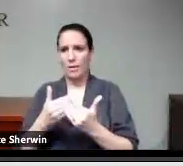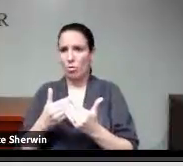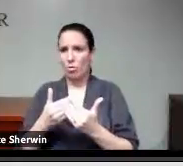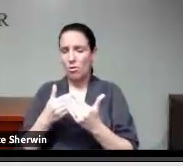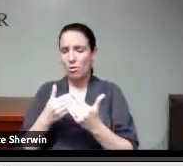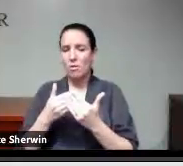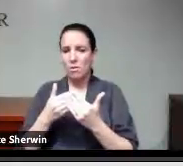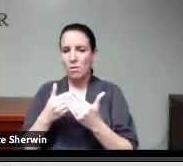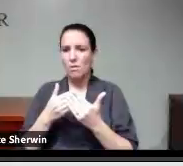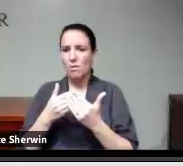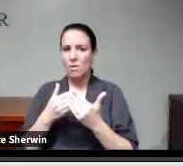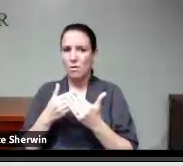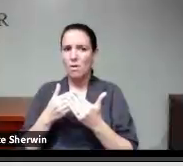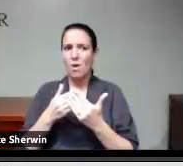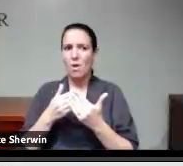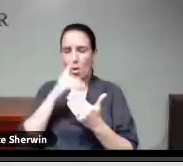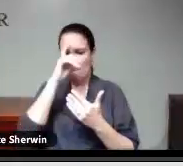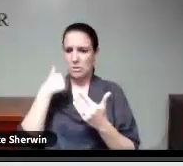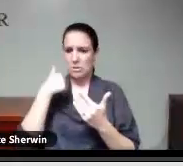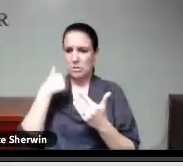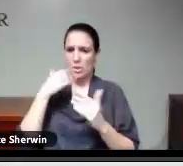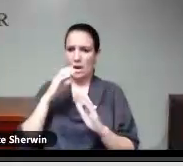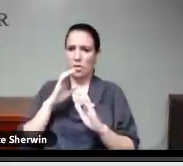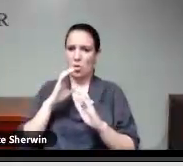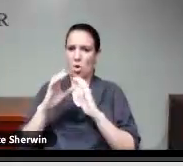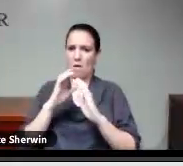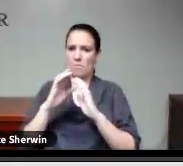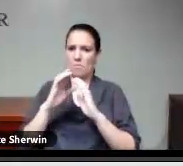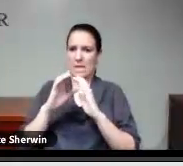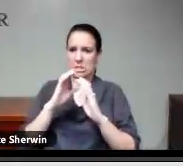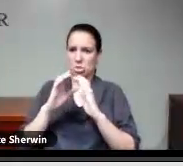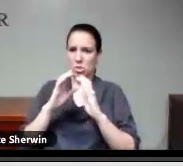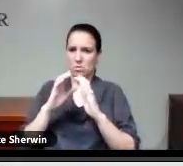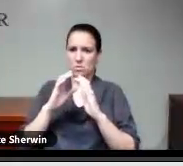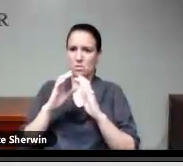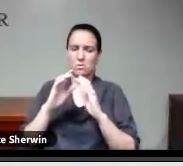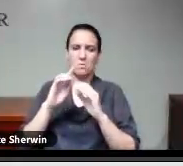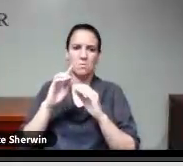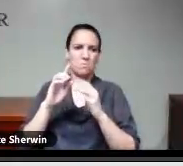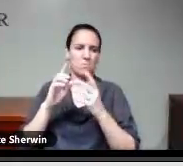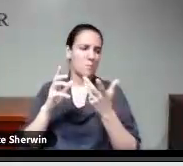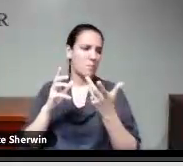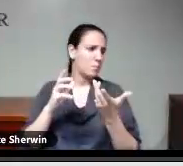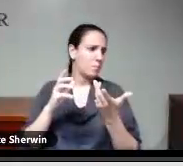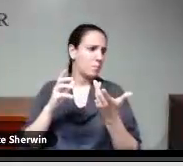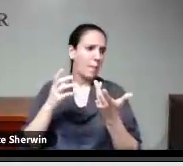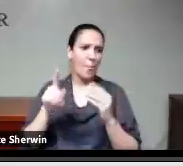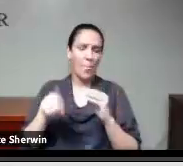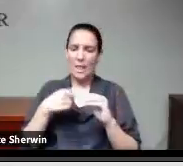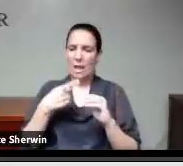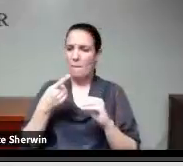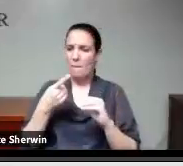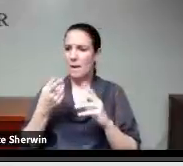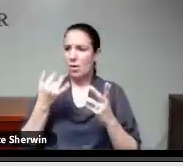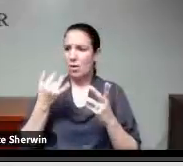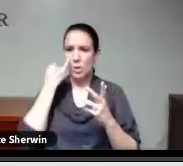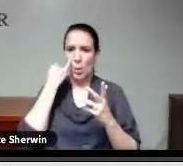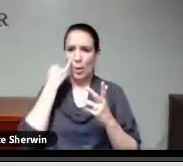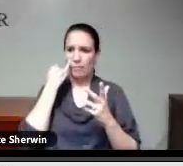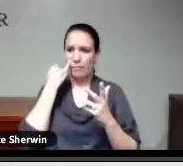where you have conversations with people about whether or not they are more able